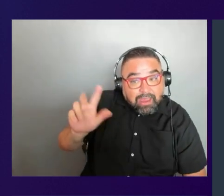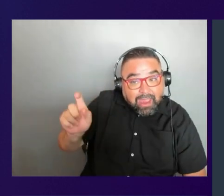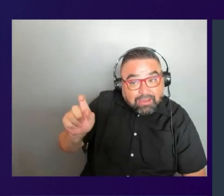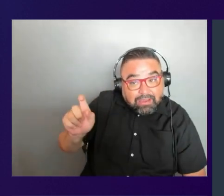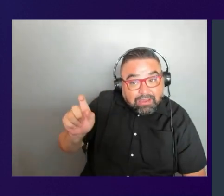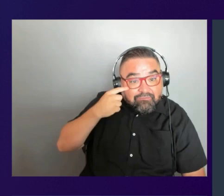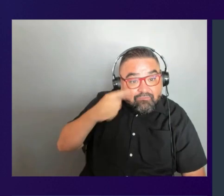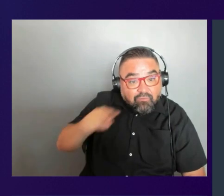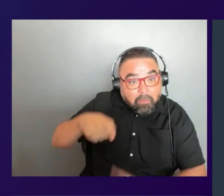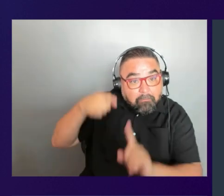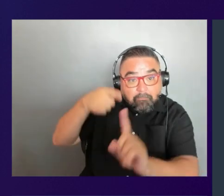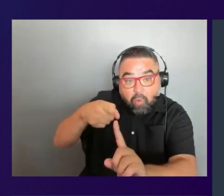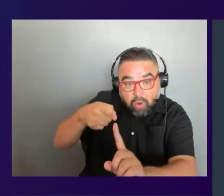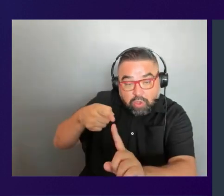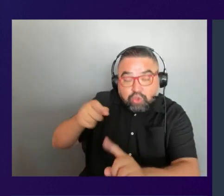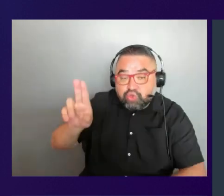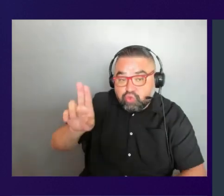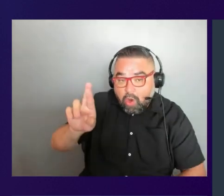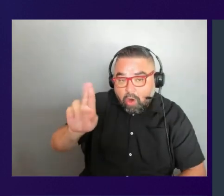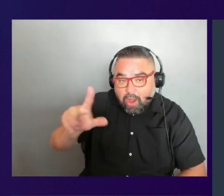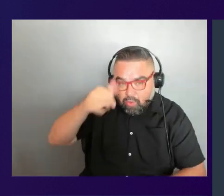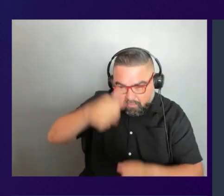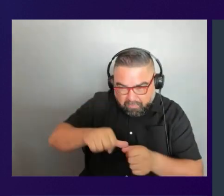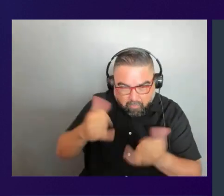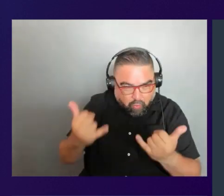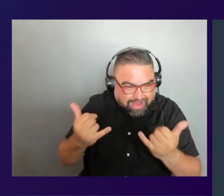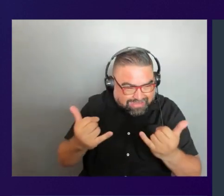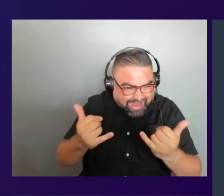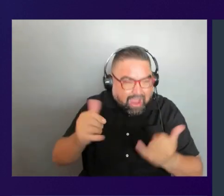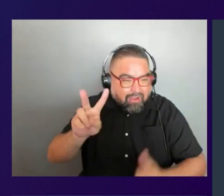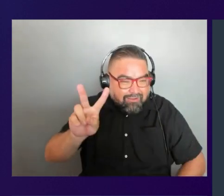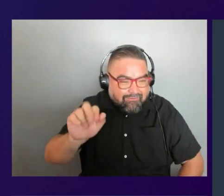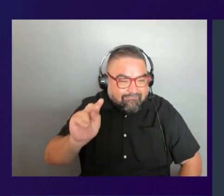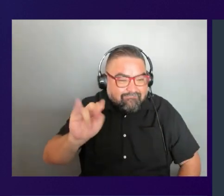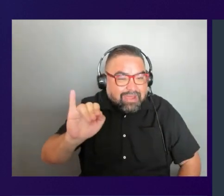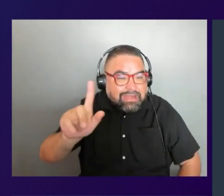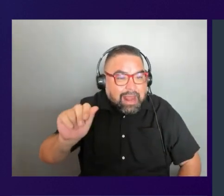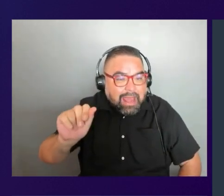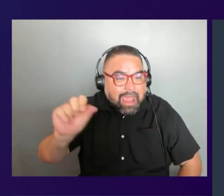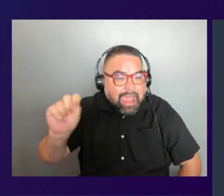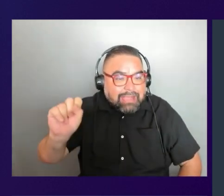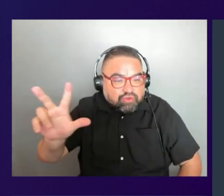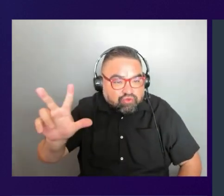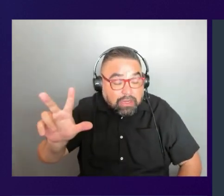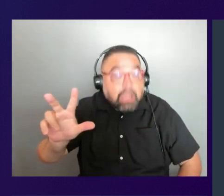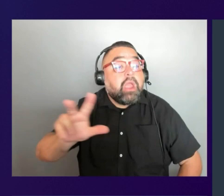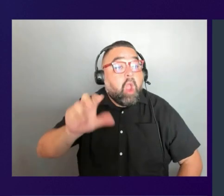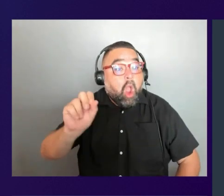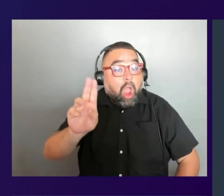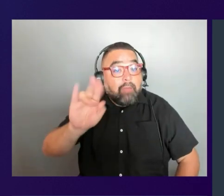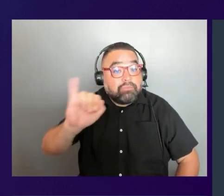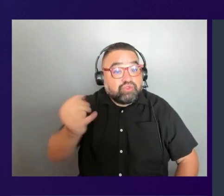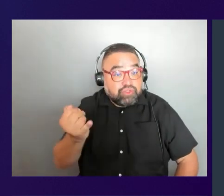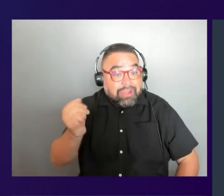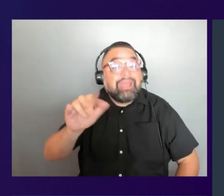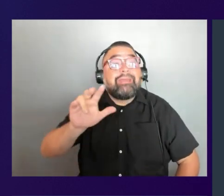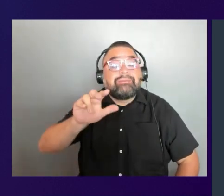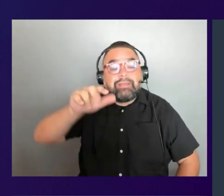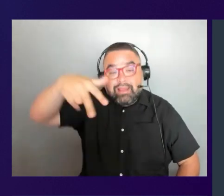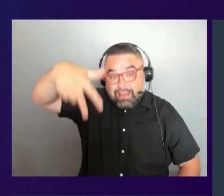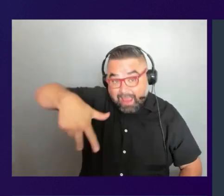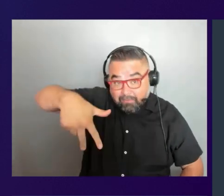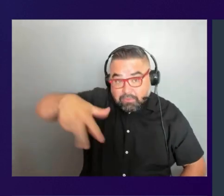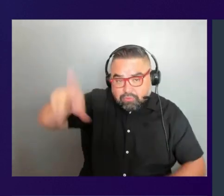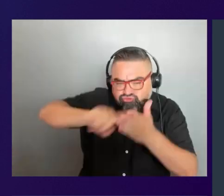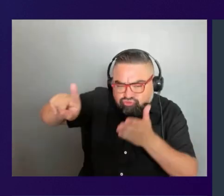we're 100% vanilla S3 at this point. And then Object Lambda checks if the PDFs have already been converted